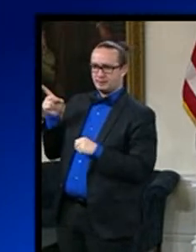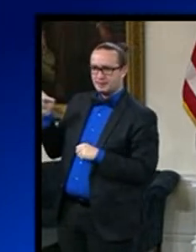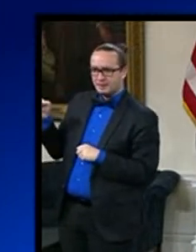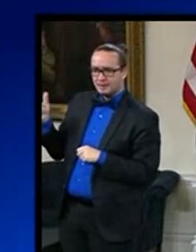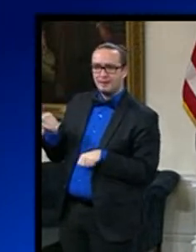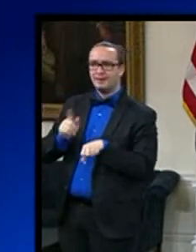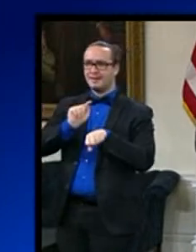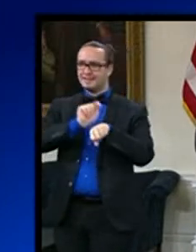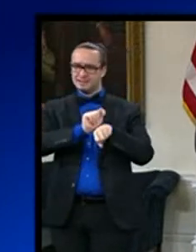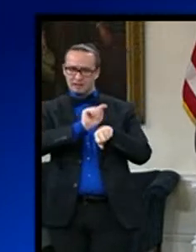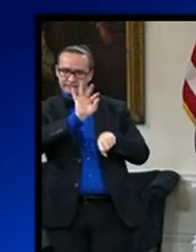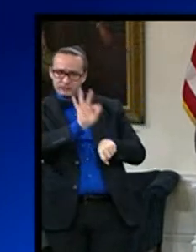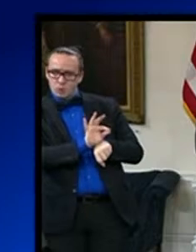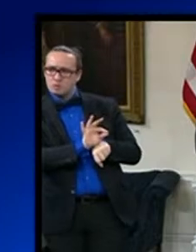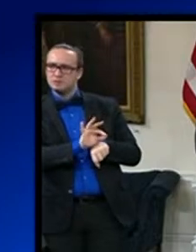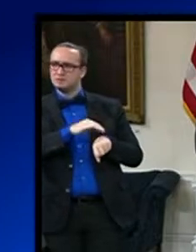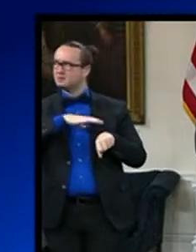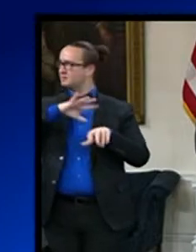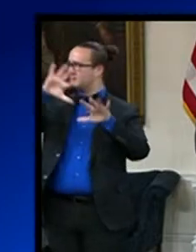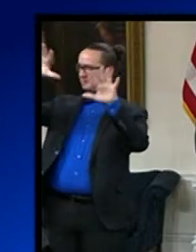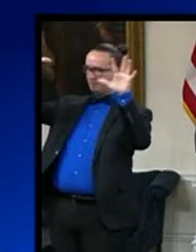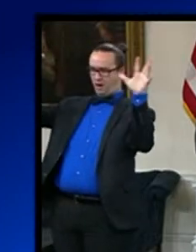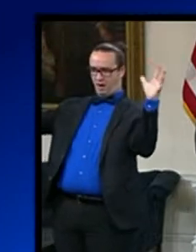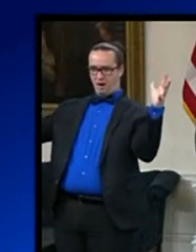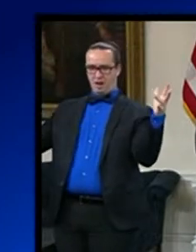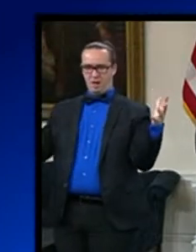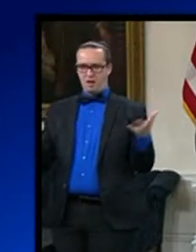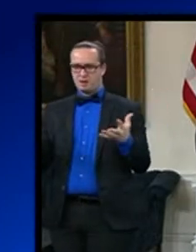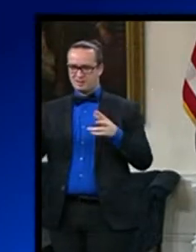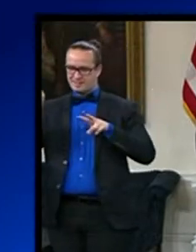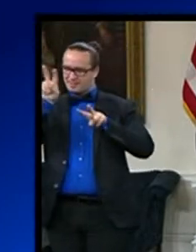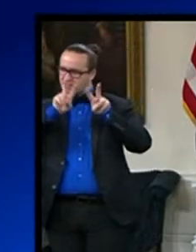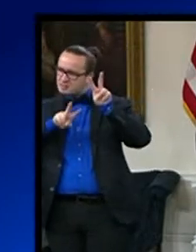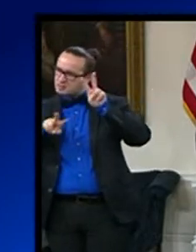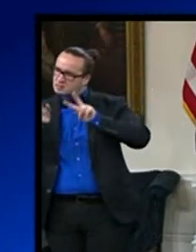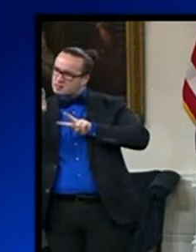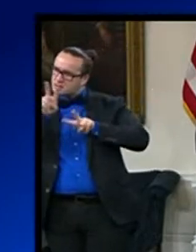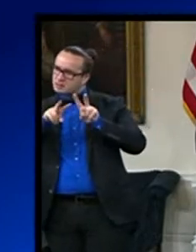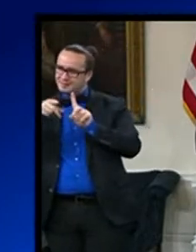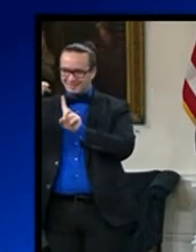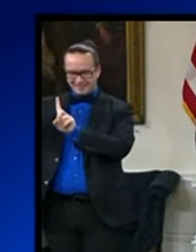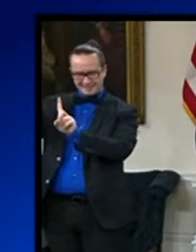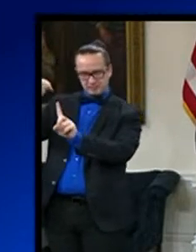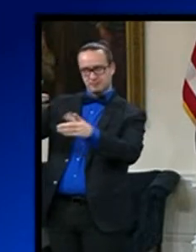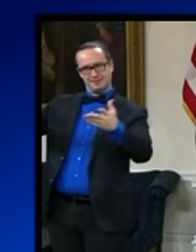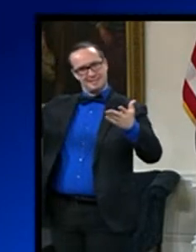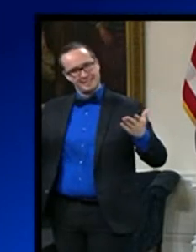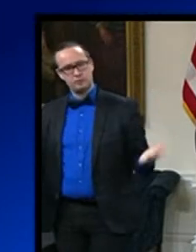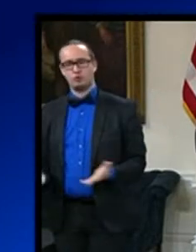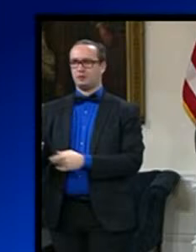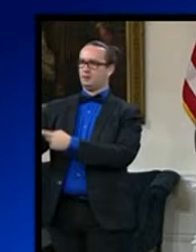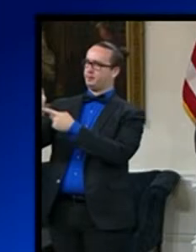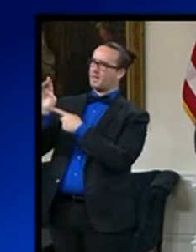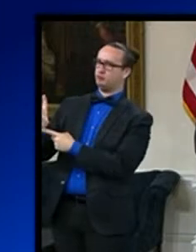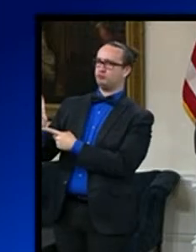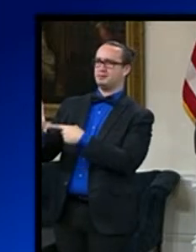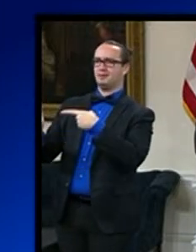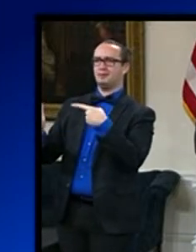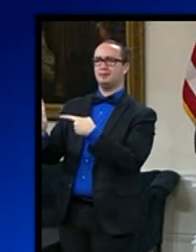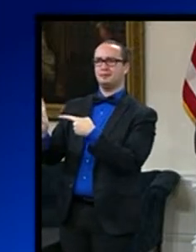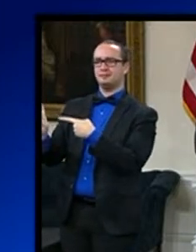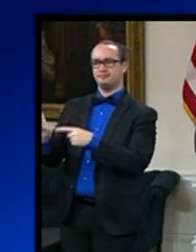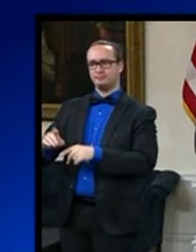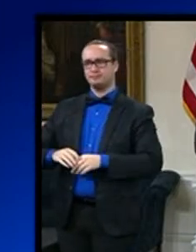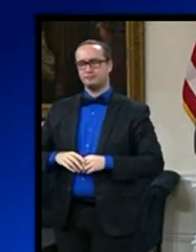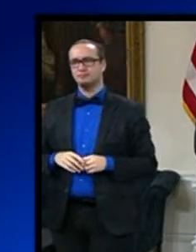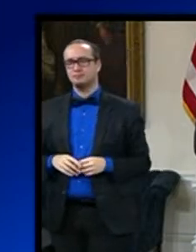and analyzed to produce a Maryland-specific assessment. These assessments will allow the task force to focus on these areas